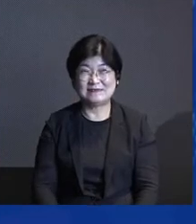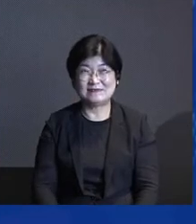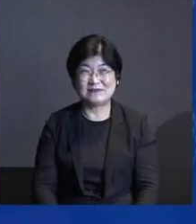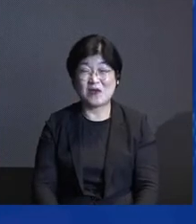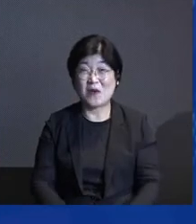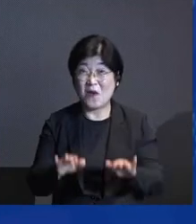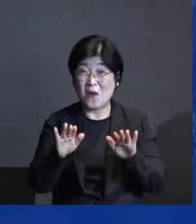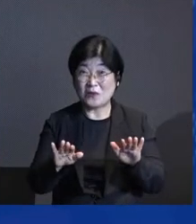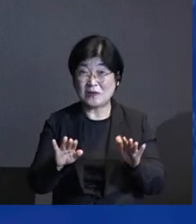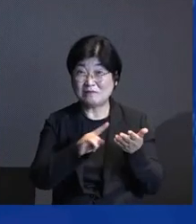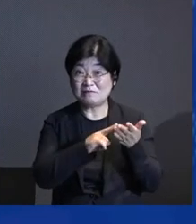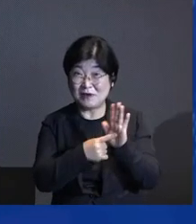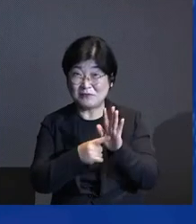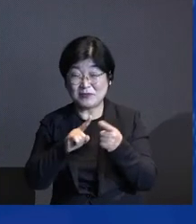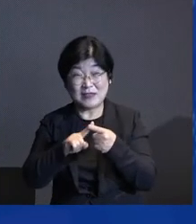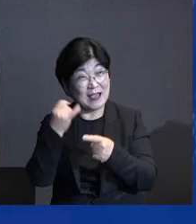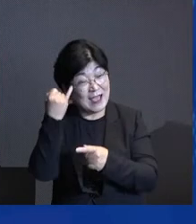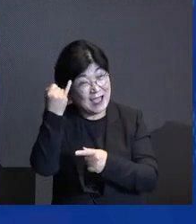presentation.